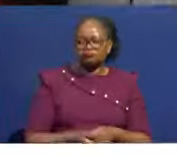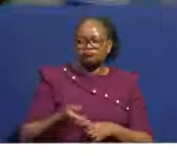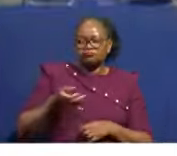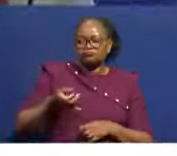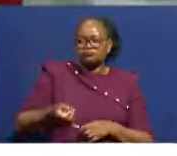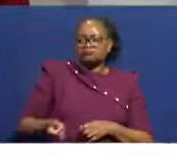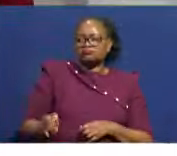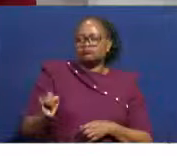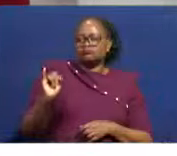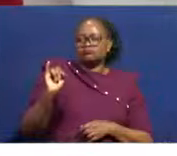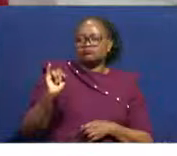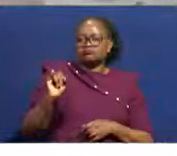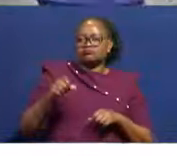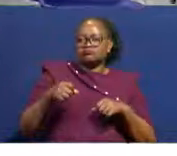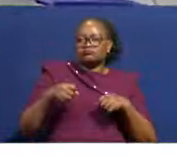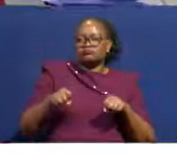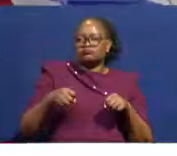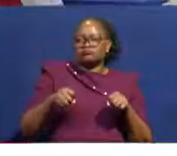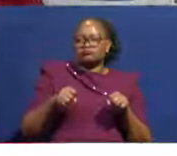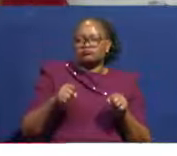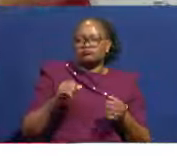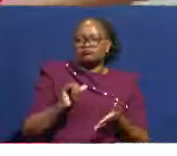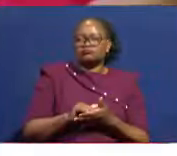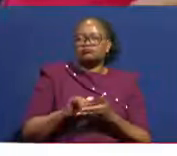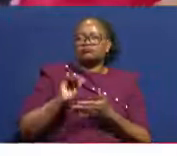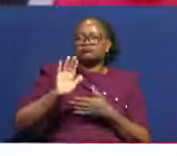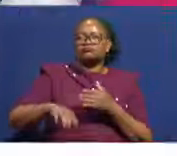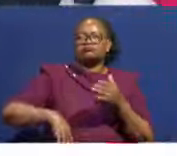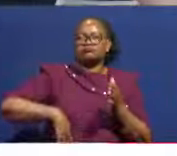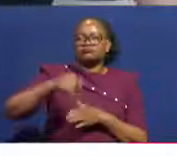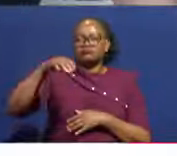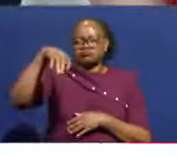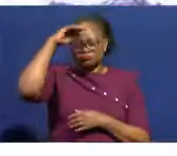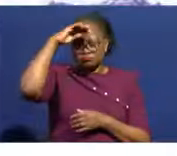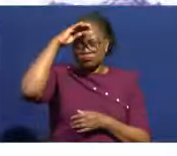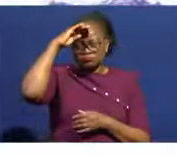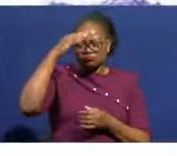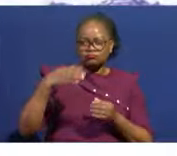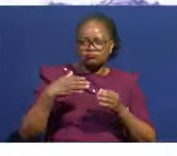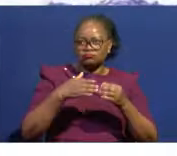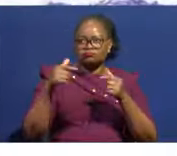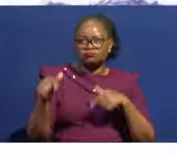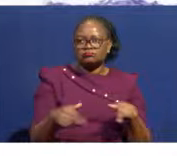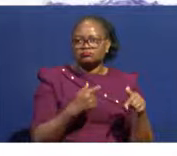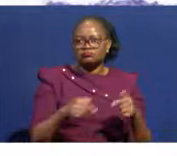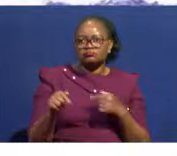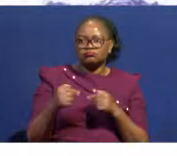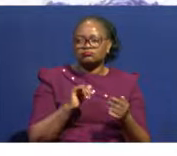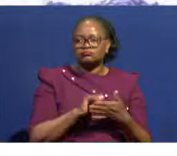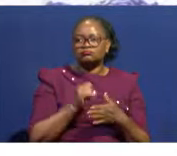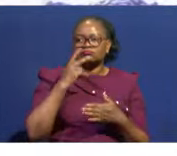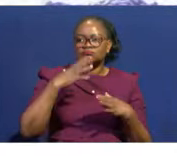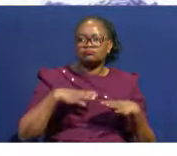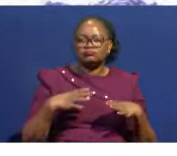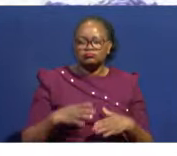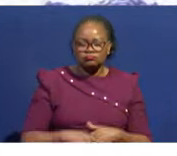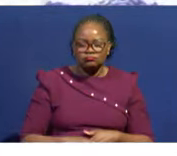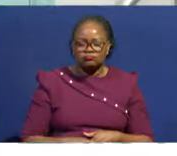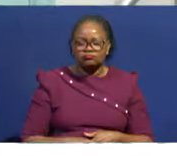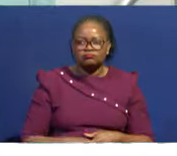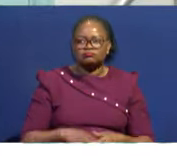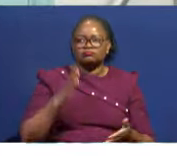urinated on the victim's motorcycle that was parked outside the club, leading to an argument witnessed by members of the public.